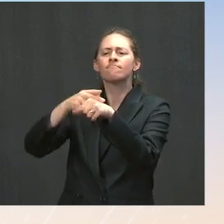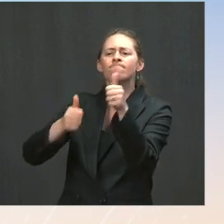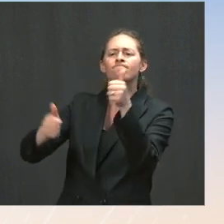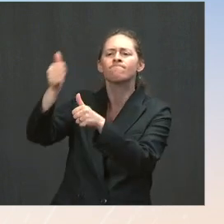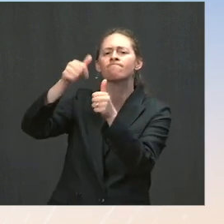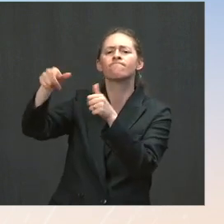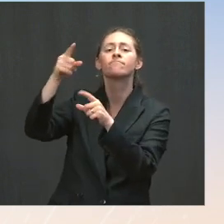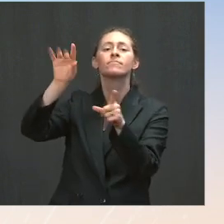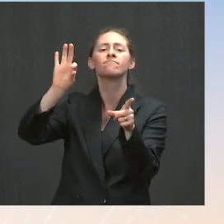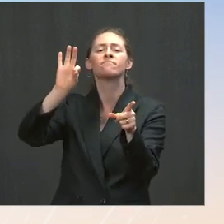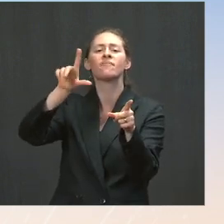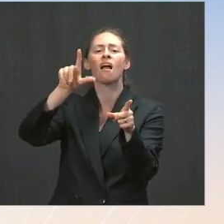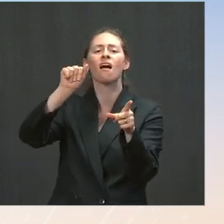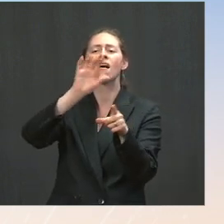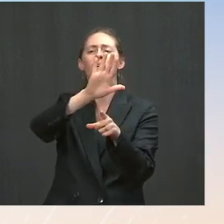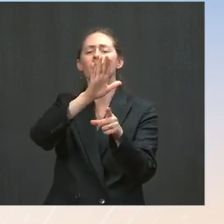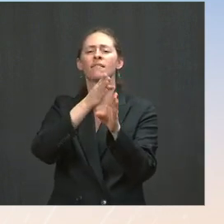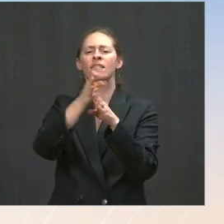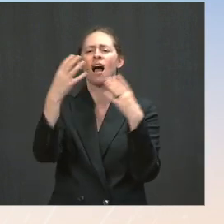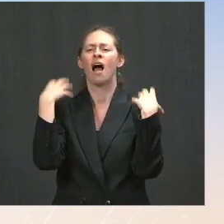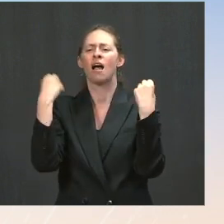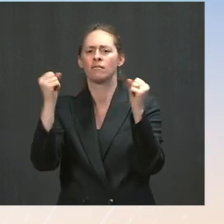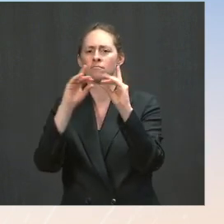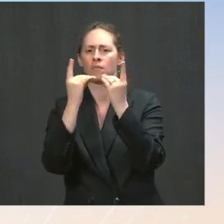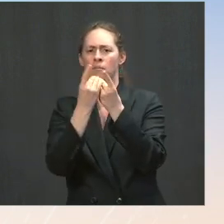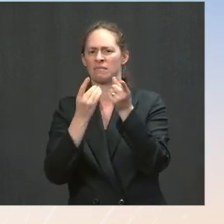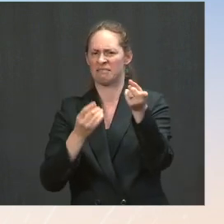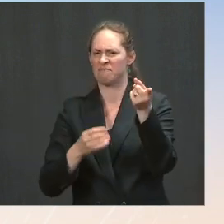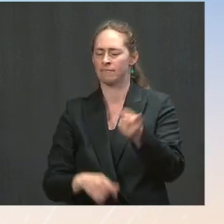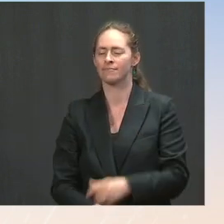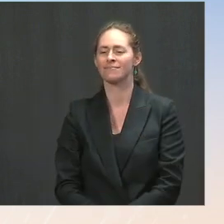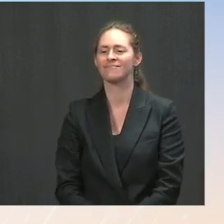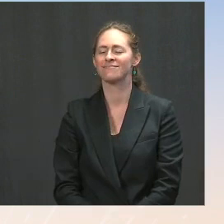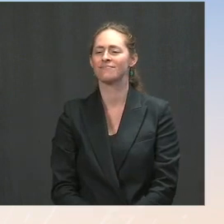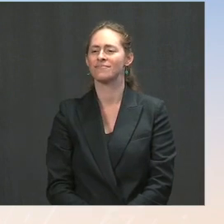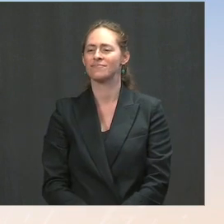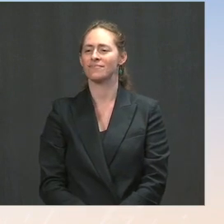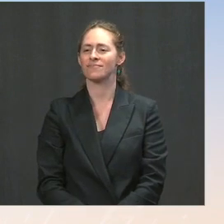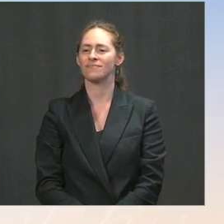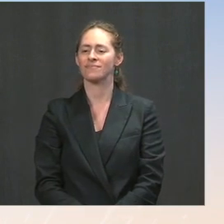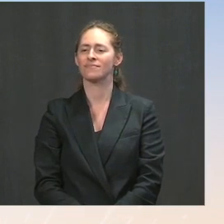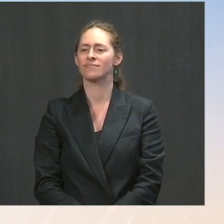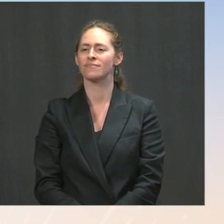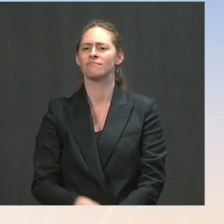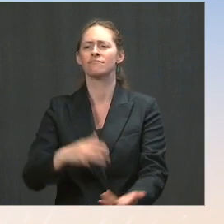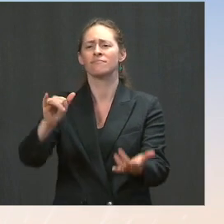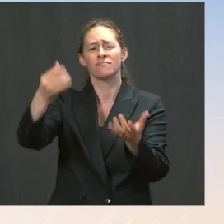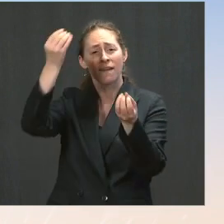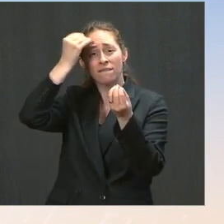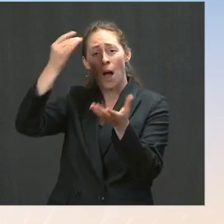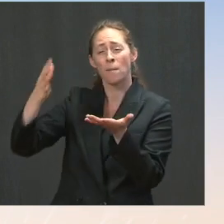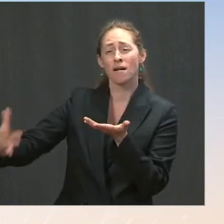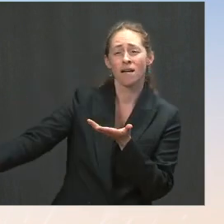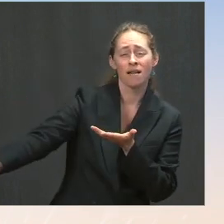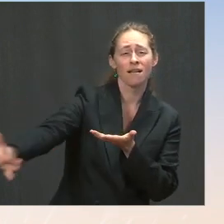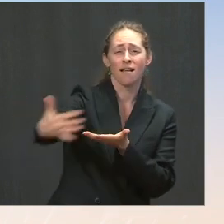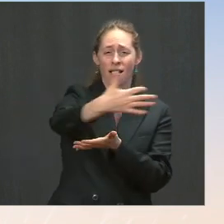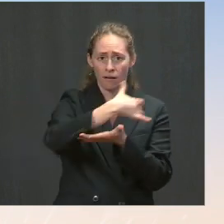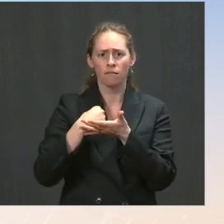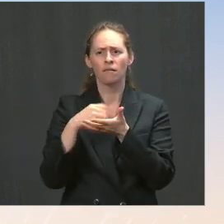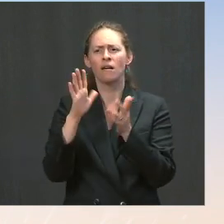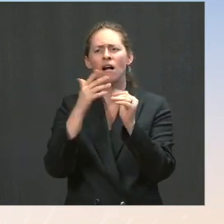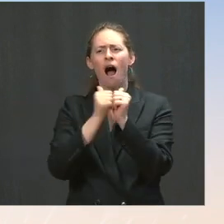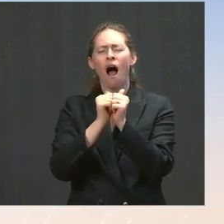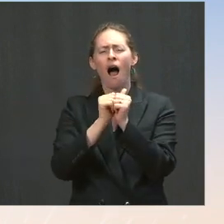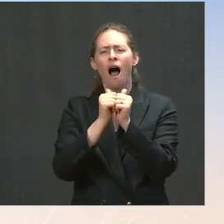it relates to the Florida specific example here. And how the information flows, to your question earlier yesterday, Shannon, is it goes